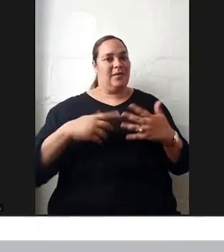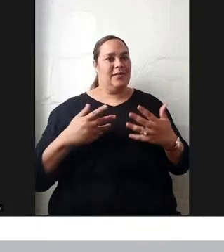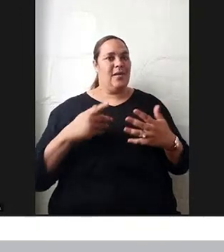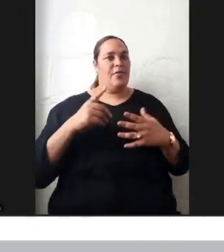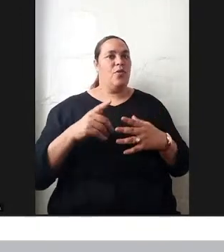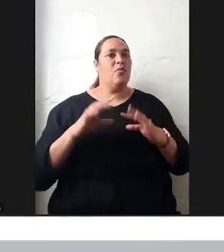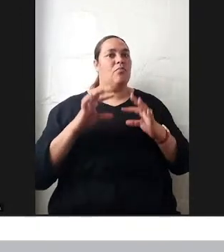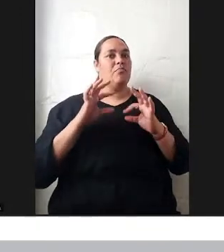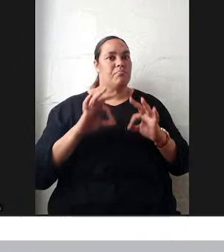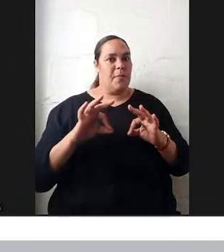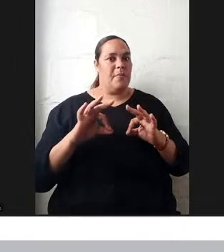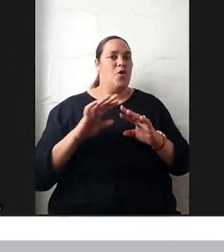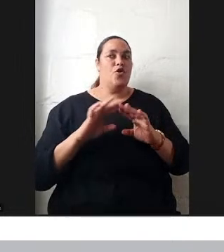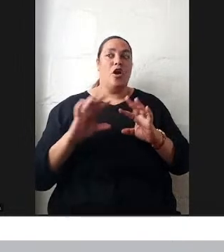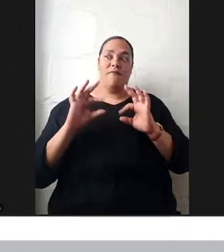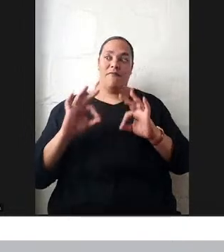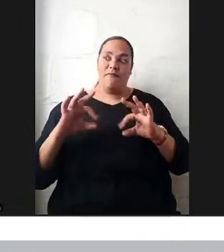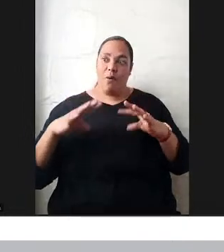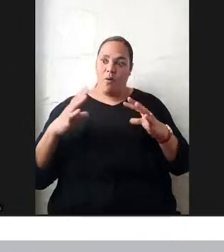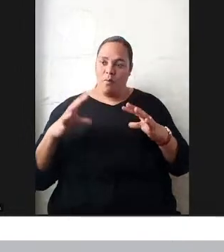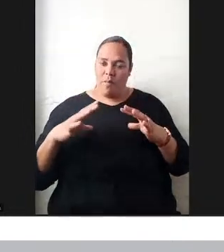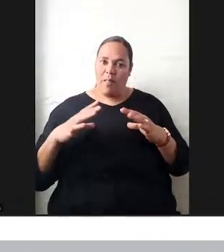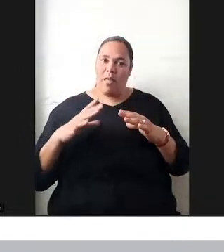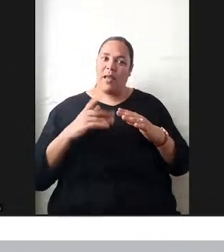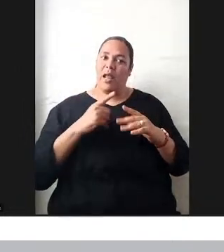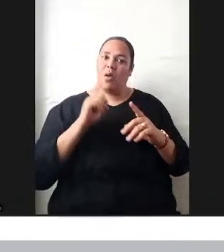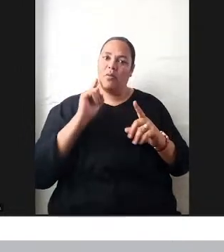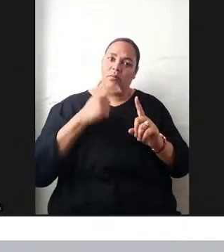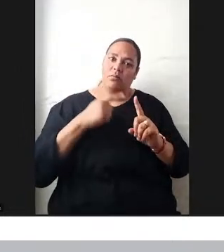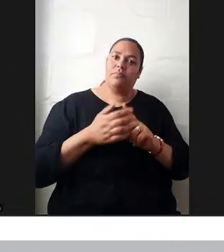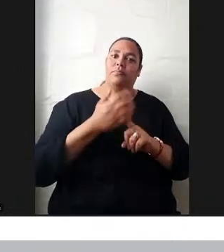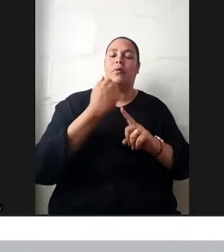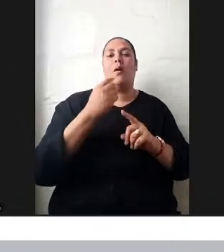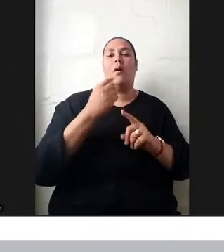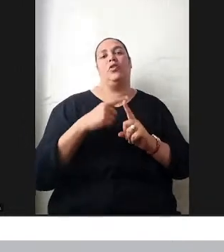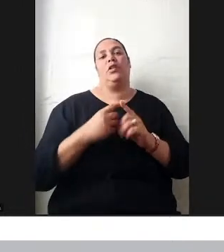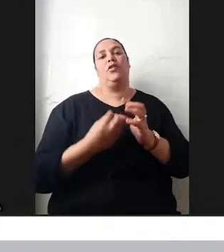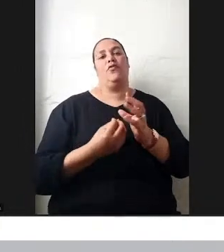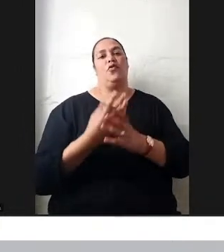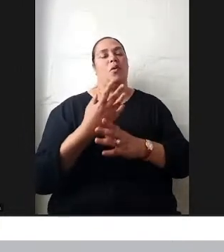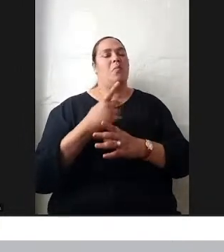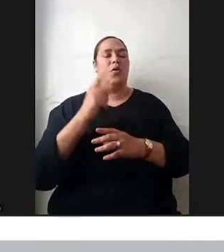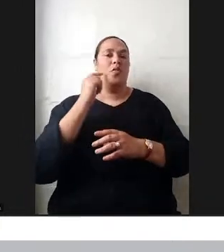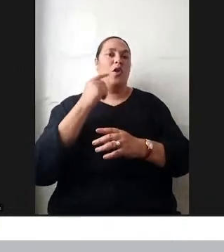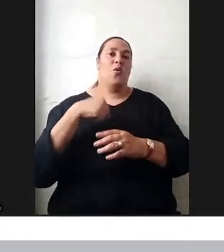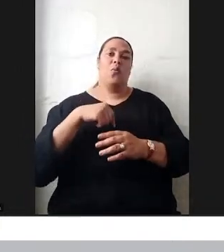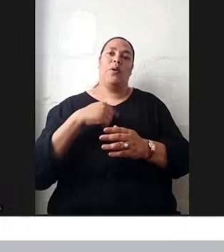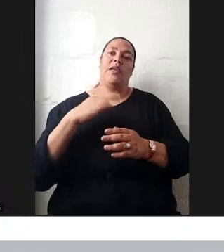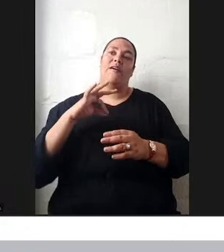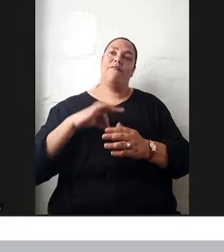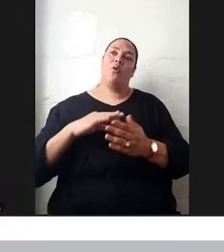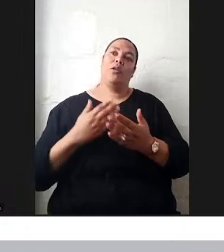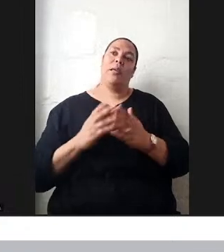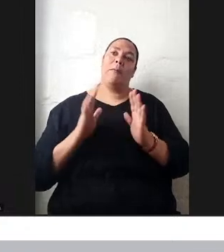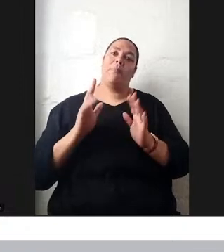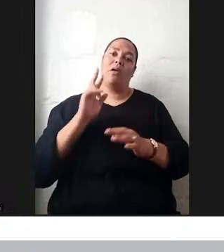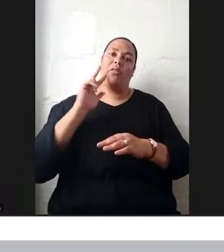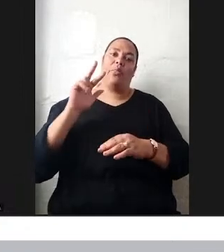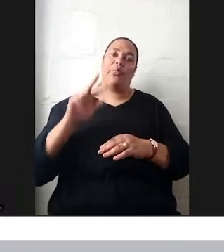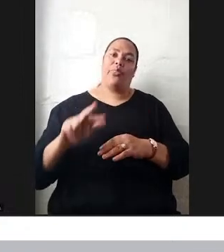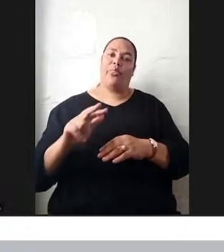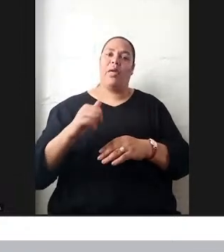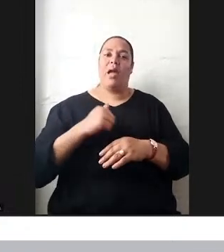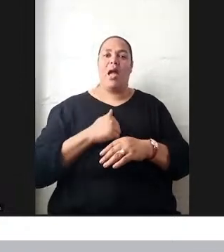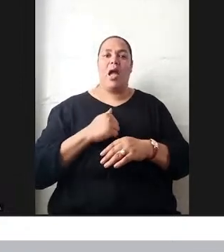sector and how that has registered positive growth. And I don't think we can afford to just ignore on our instruments